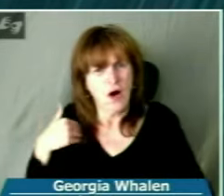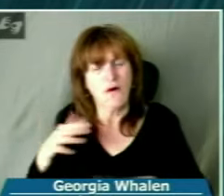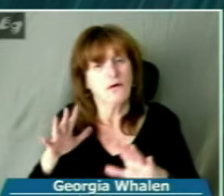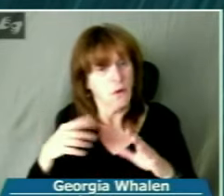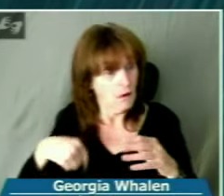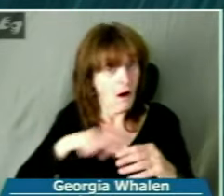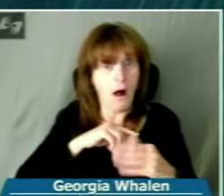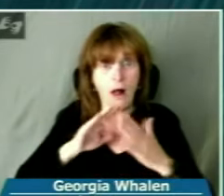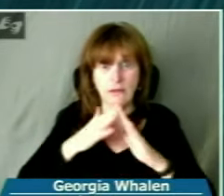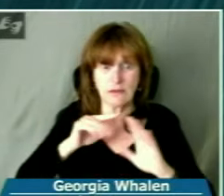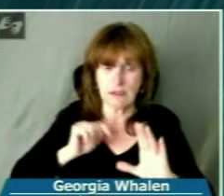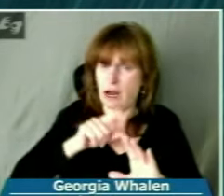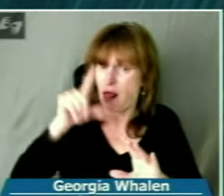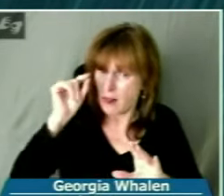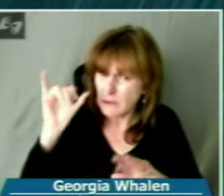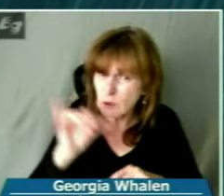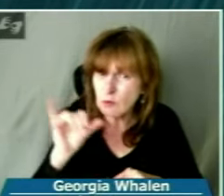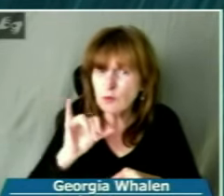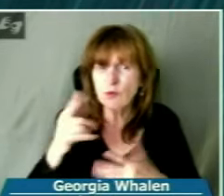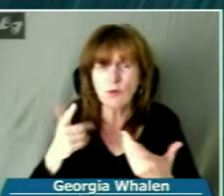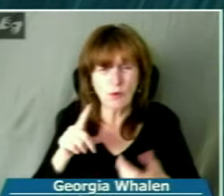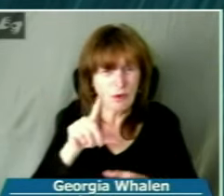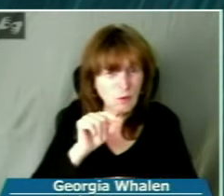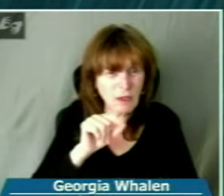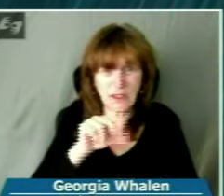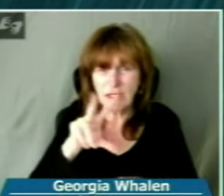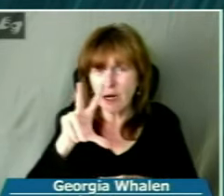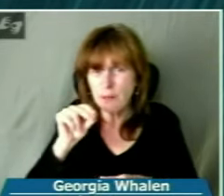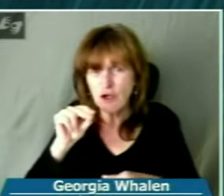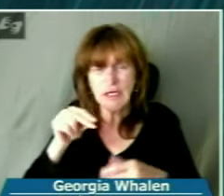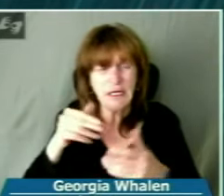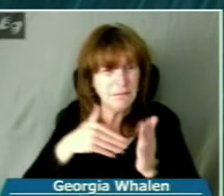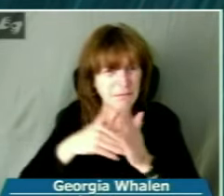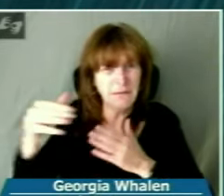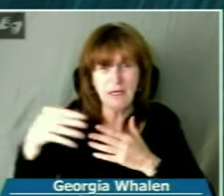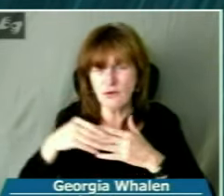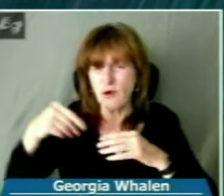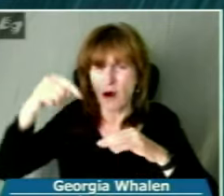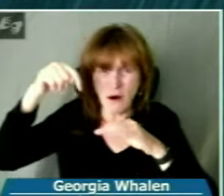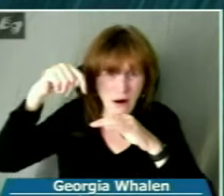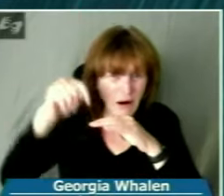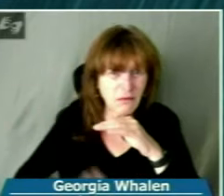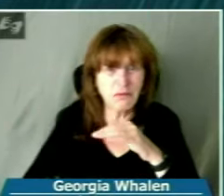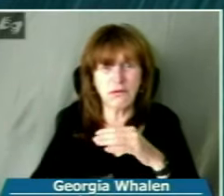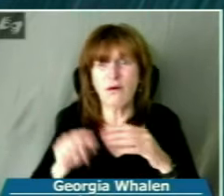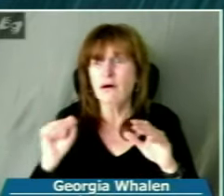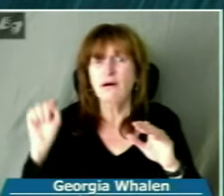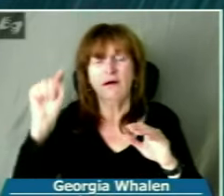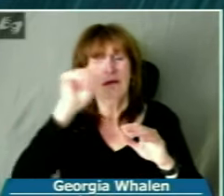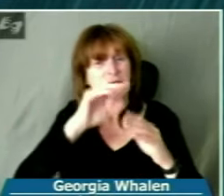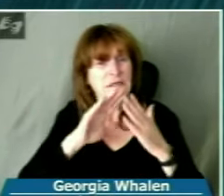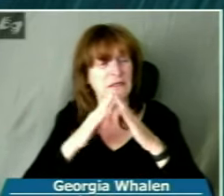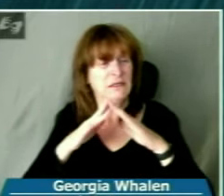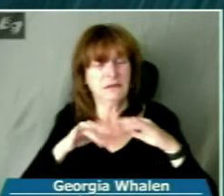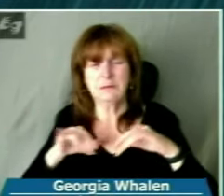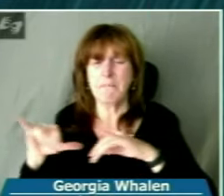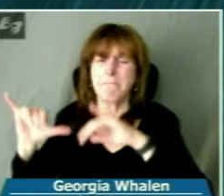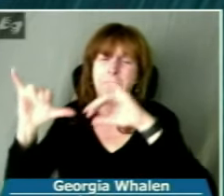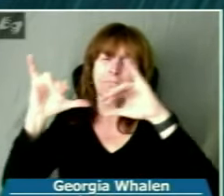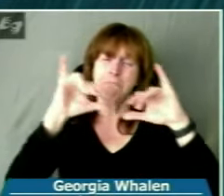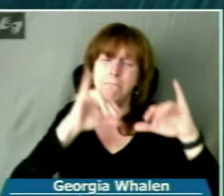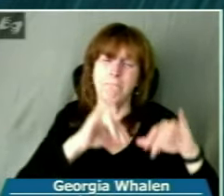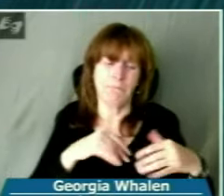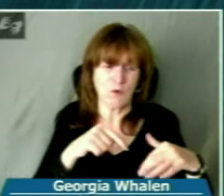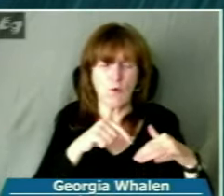in Hamilton, upwards of $25, $30, or $40 million and other municipalities in similar boats. These numbers are staggering,